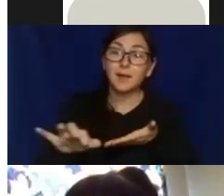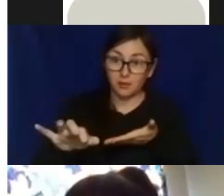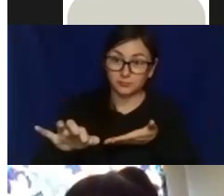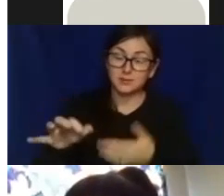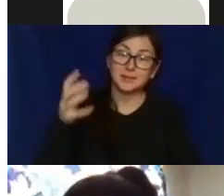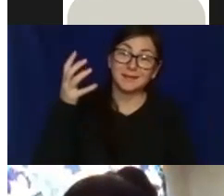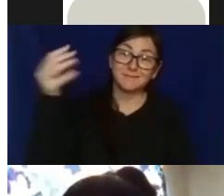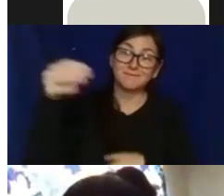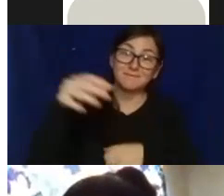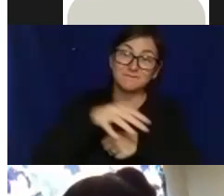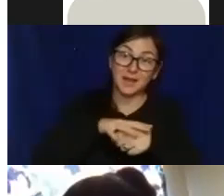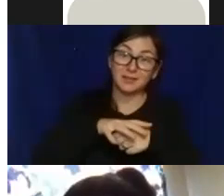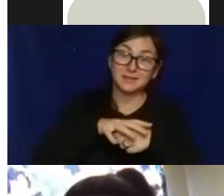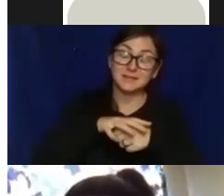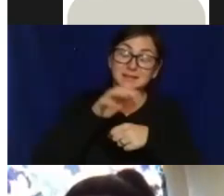nitrogen,